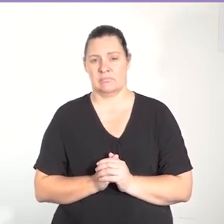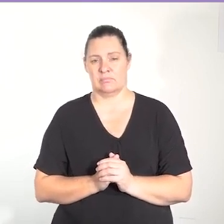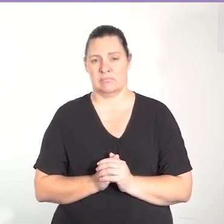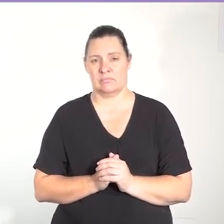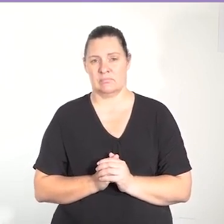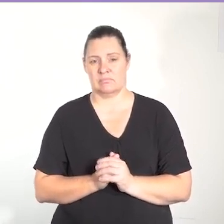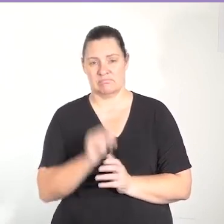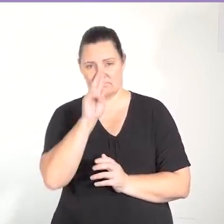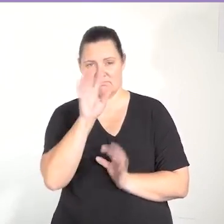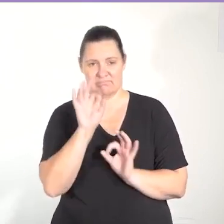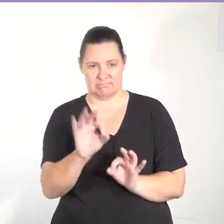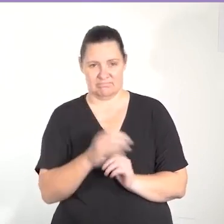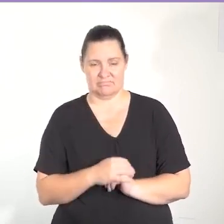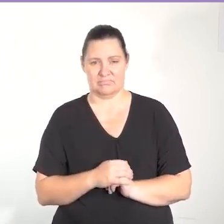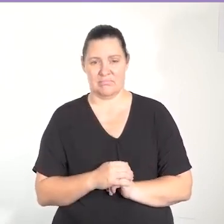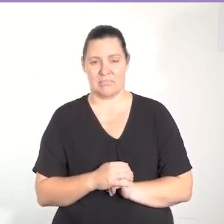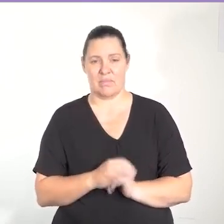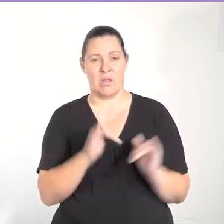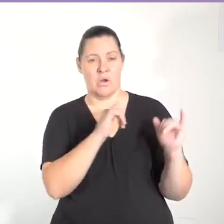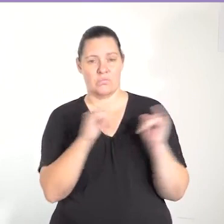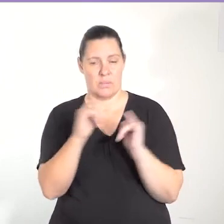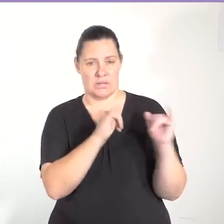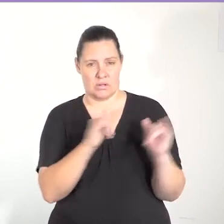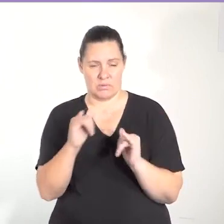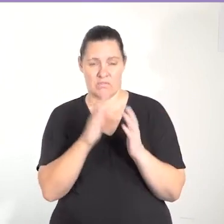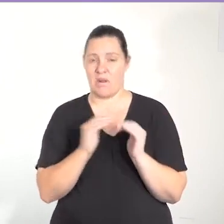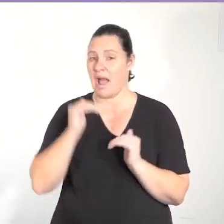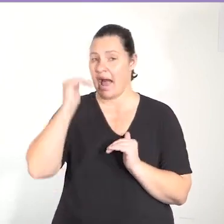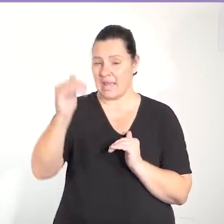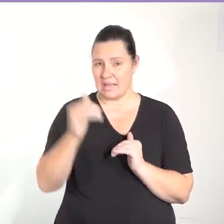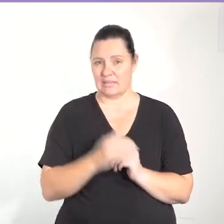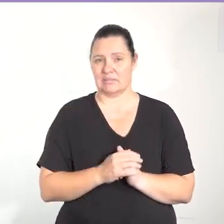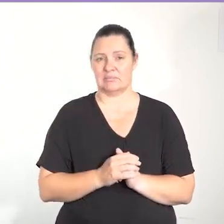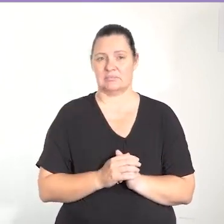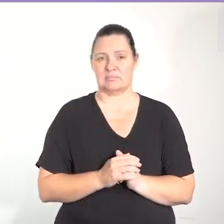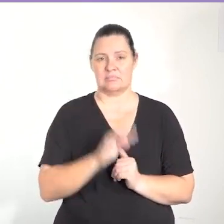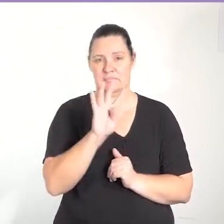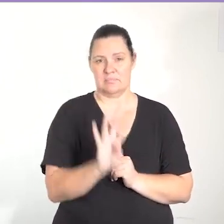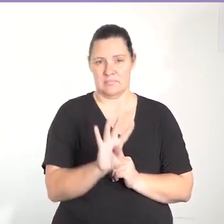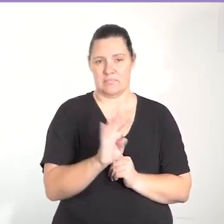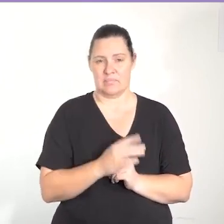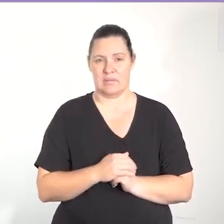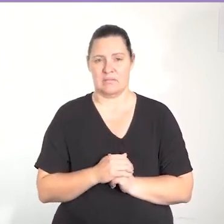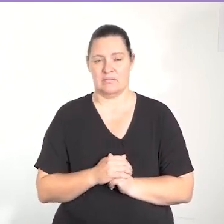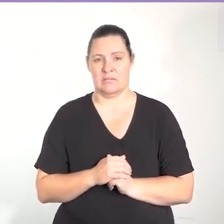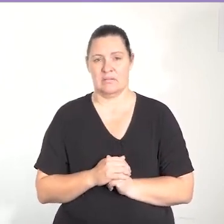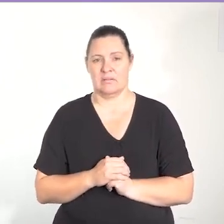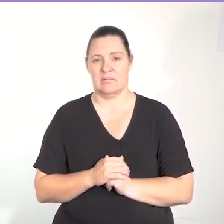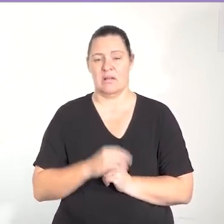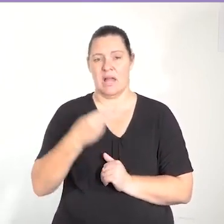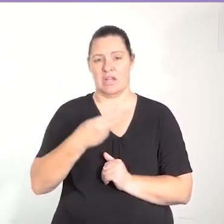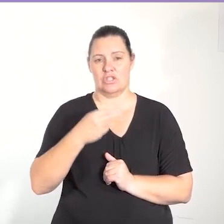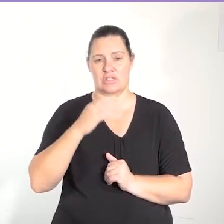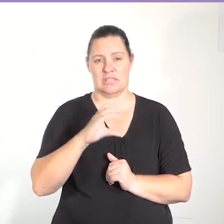Yes, you saw it correctly. There are common ones there, but we are looking for the highest one, and that is the 4. So